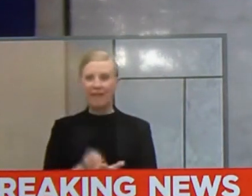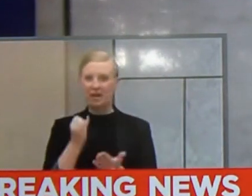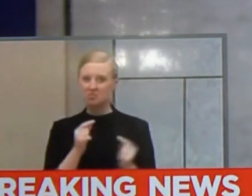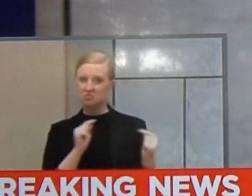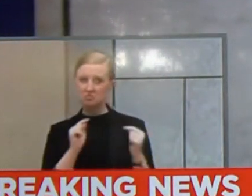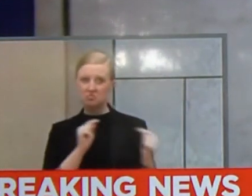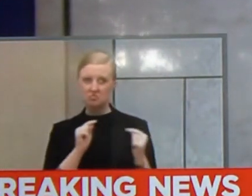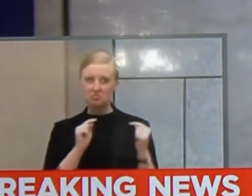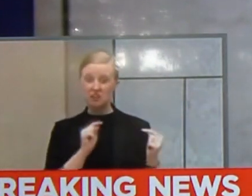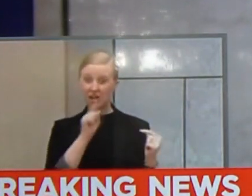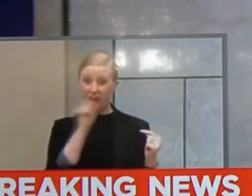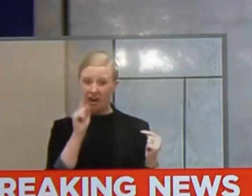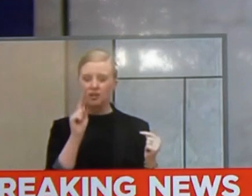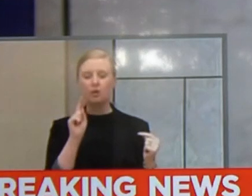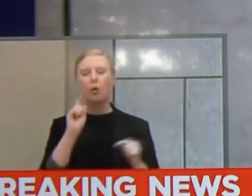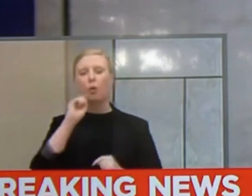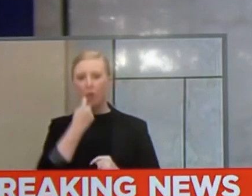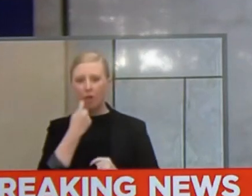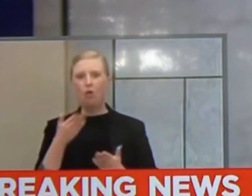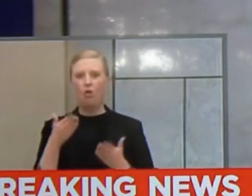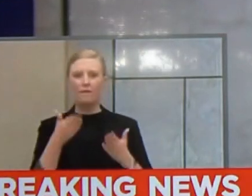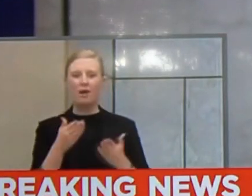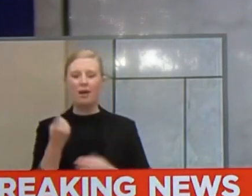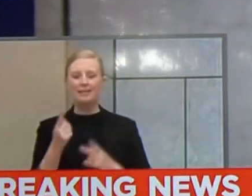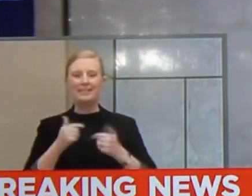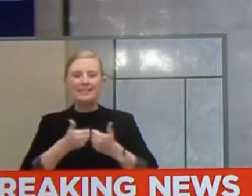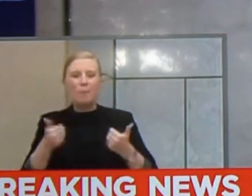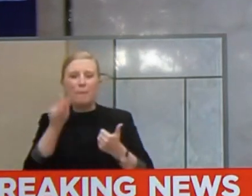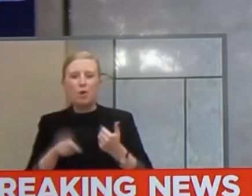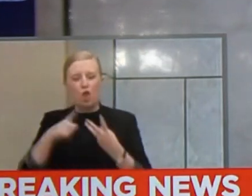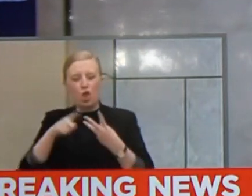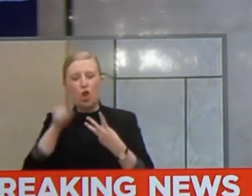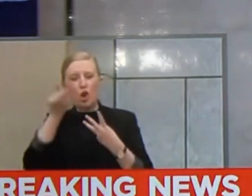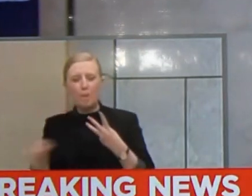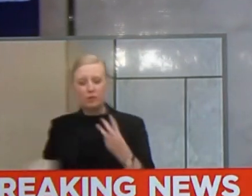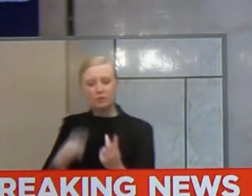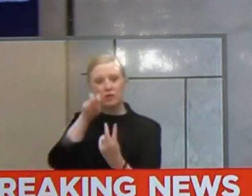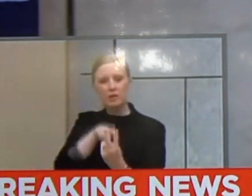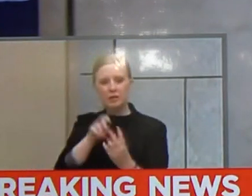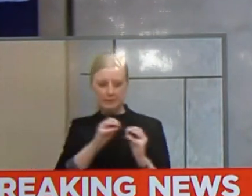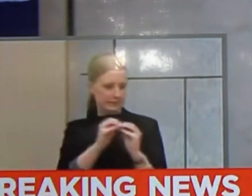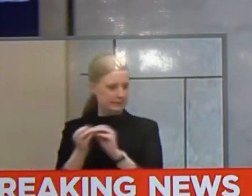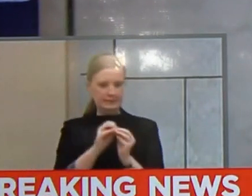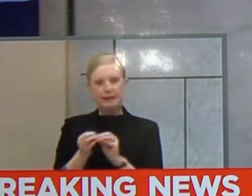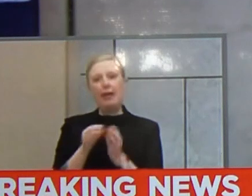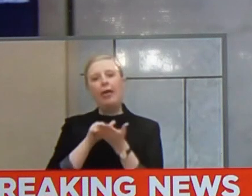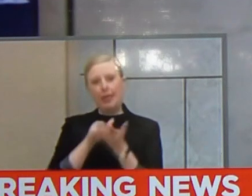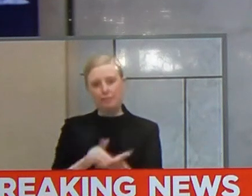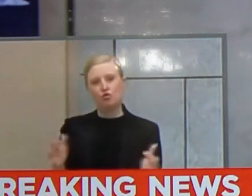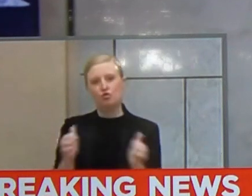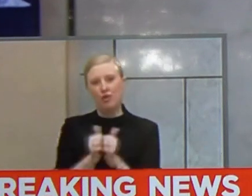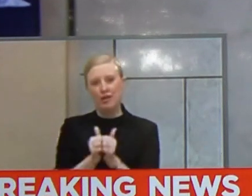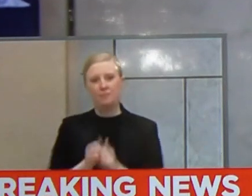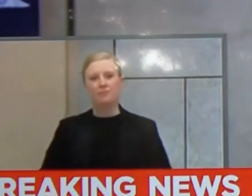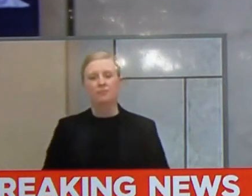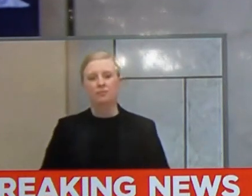an agreement. And I should also point out that if you're not a job seeker tenant, if you're